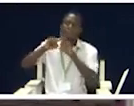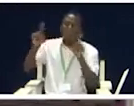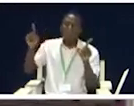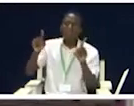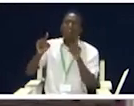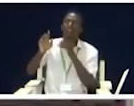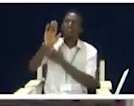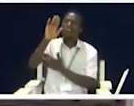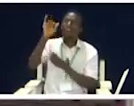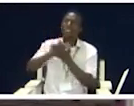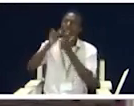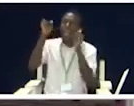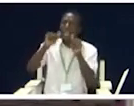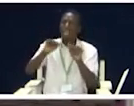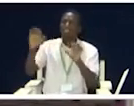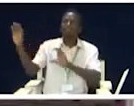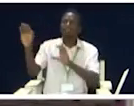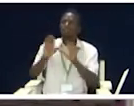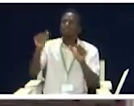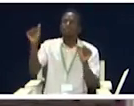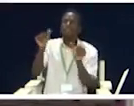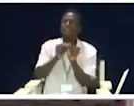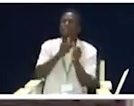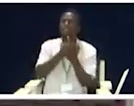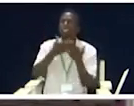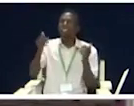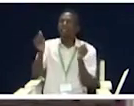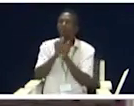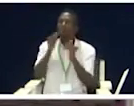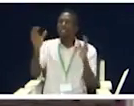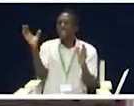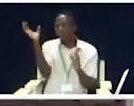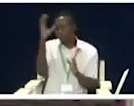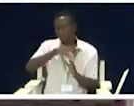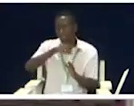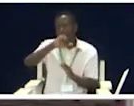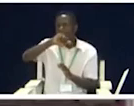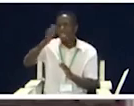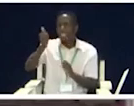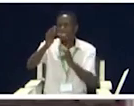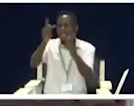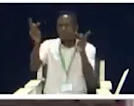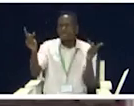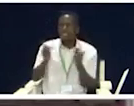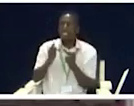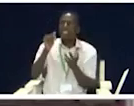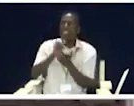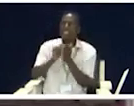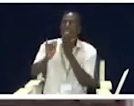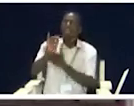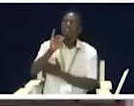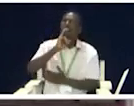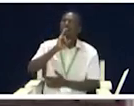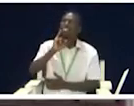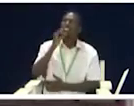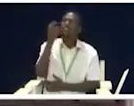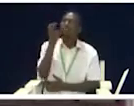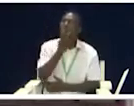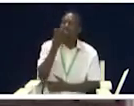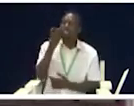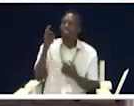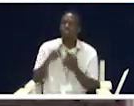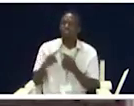prophet without missing a meter, without missing his location, that God is speaking to the ends of the earth. And